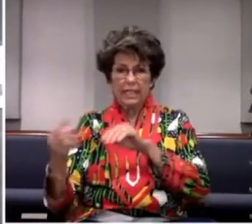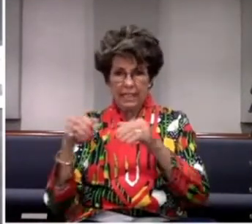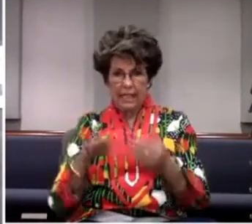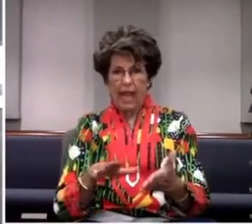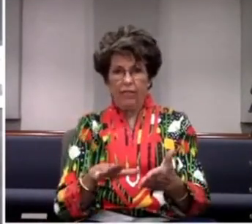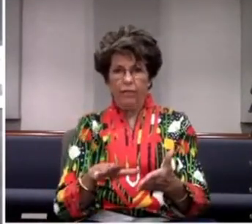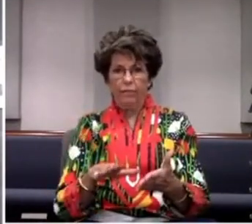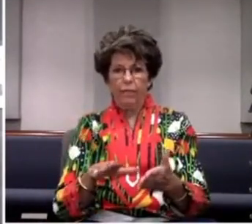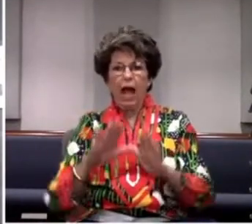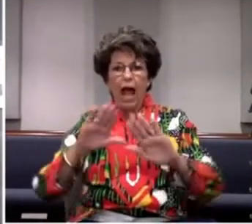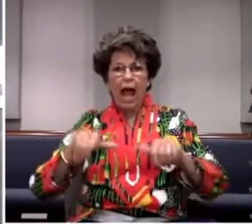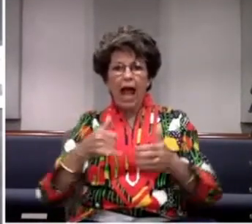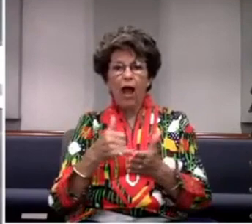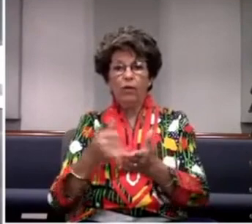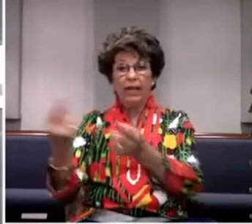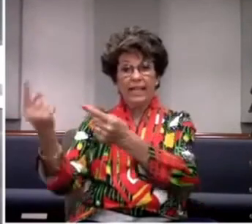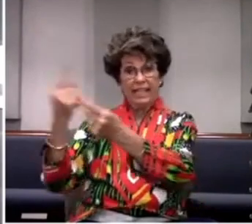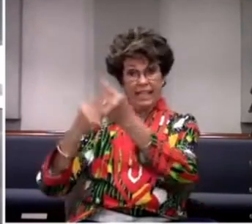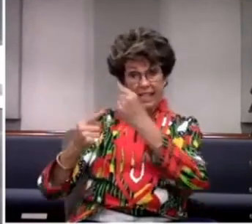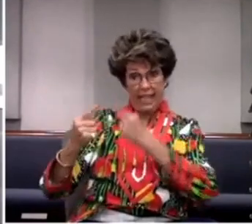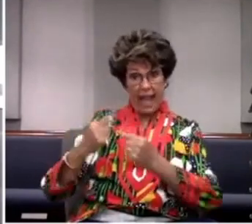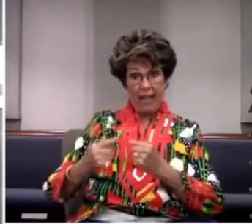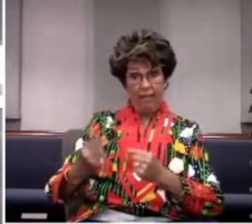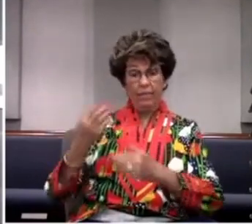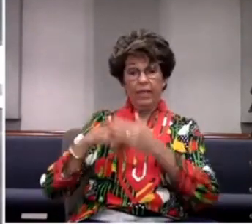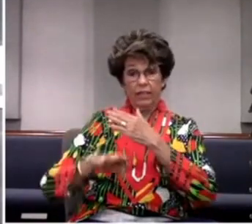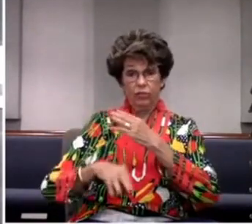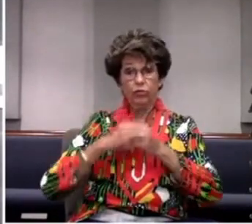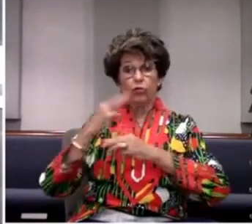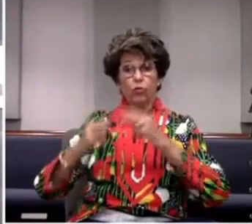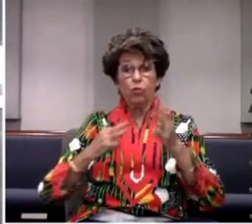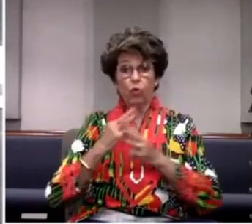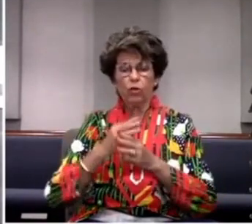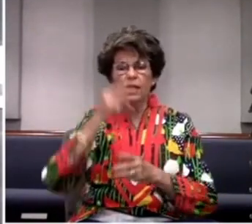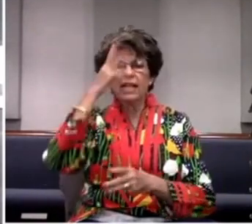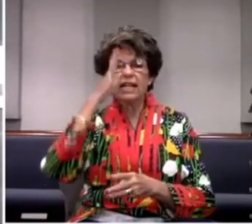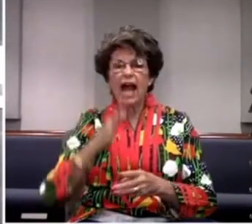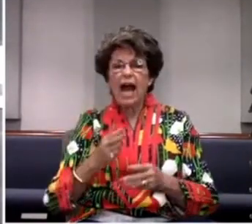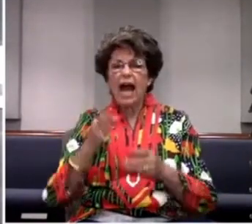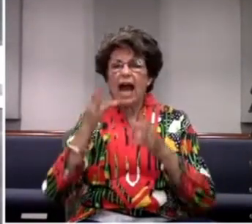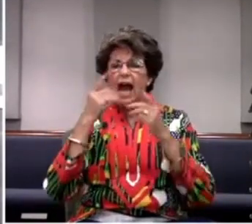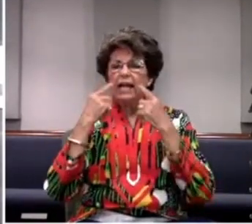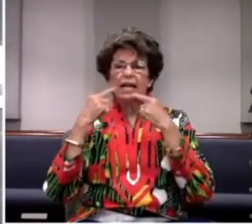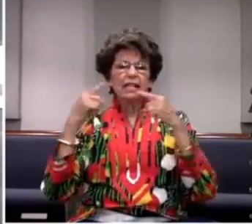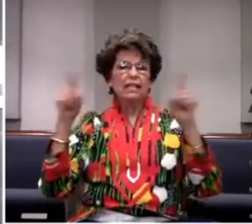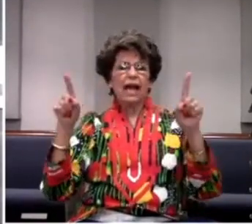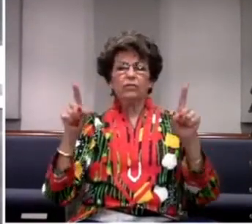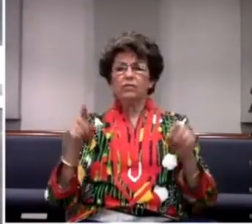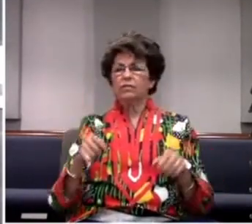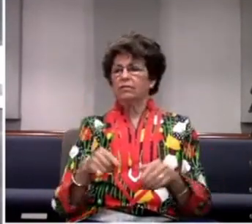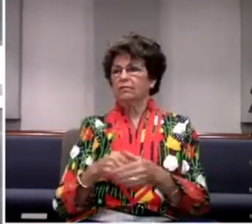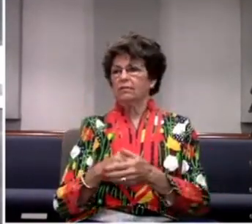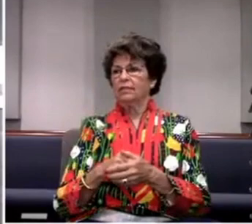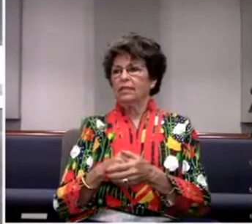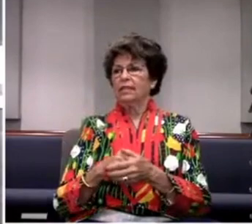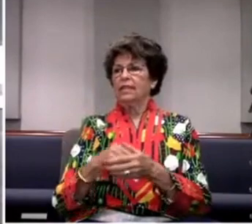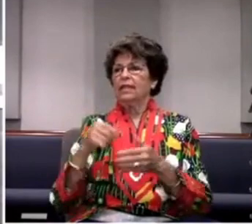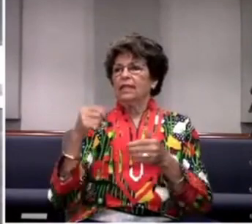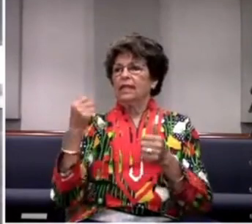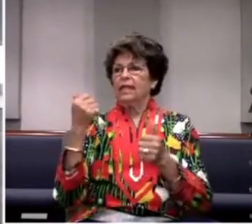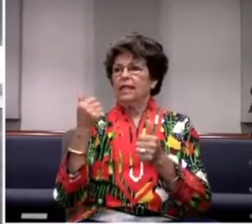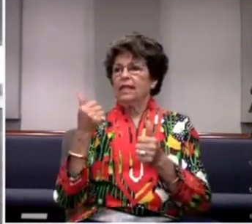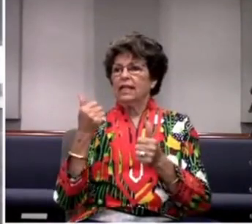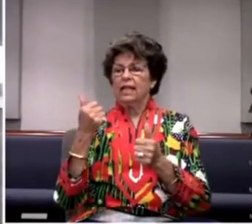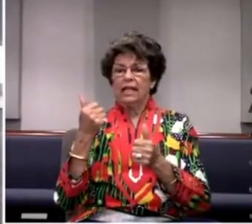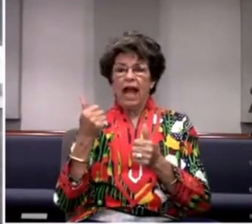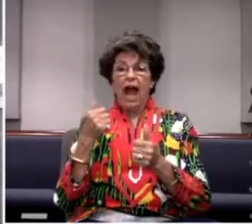world. When God announced at the end of creation that the world was very good, I would submit to you today, our world is not